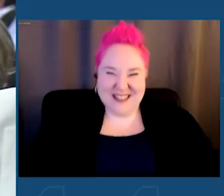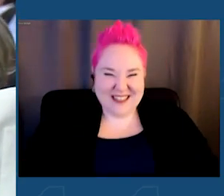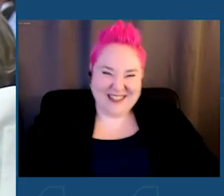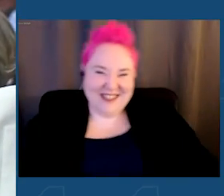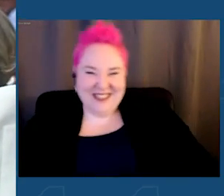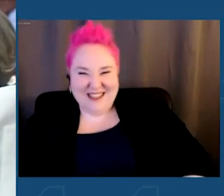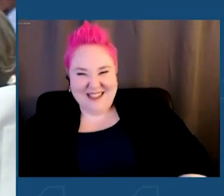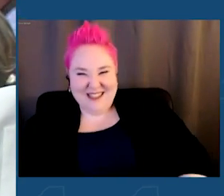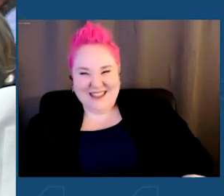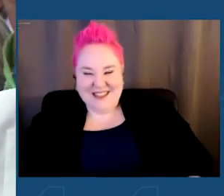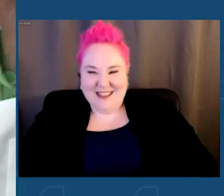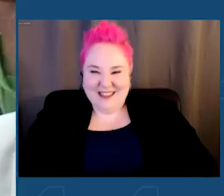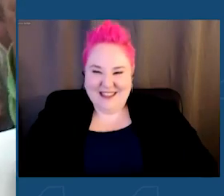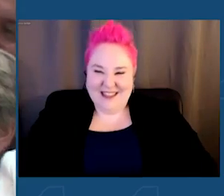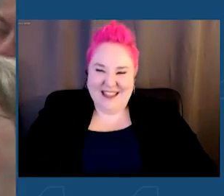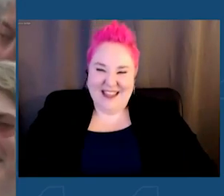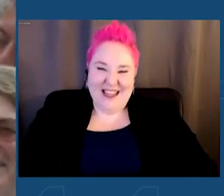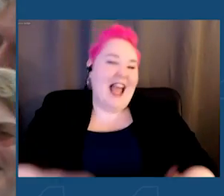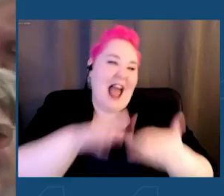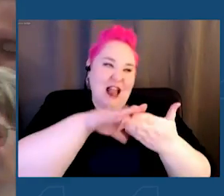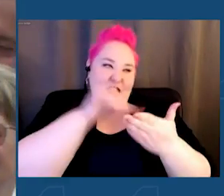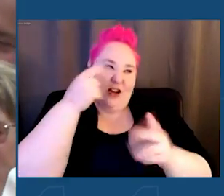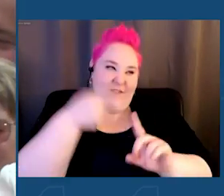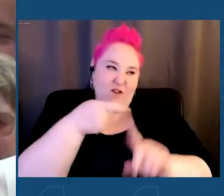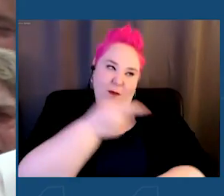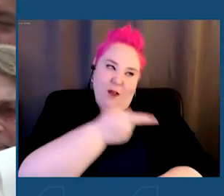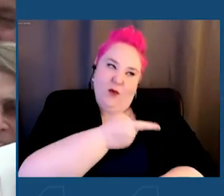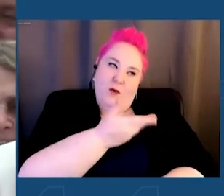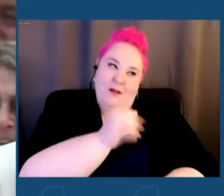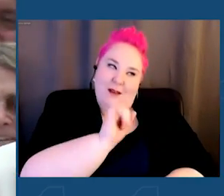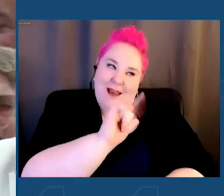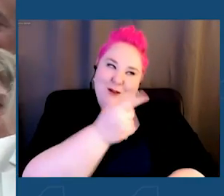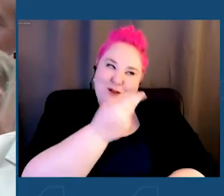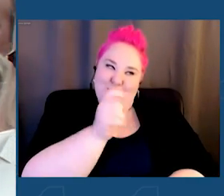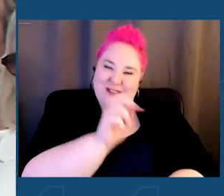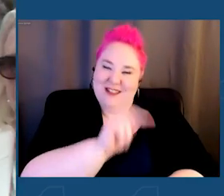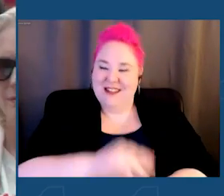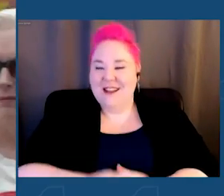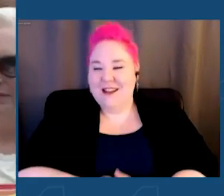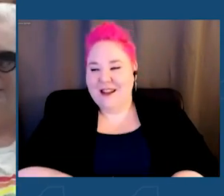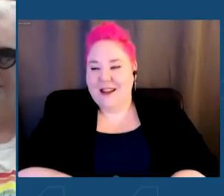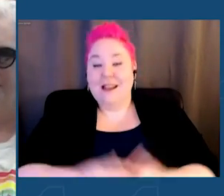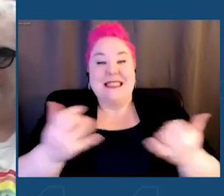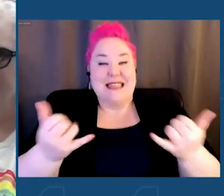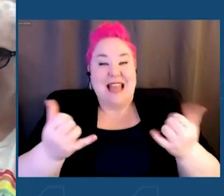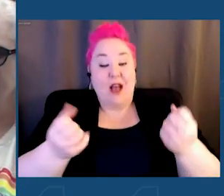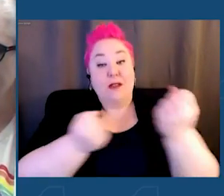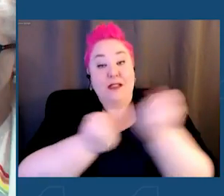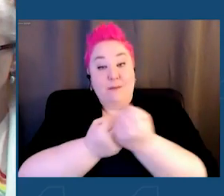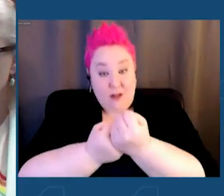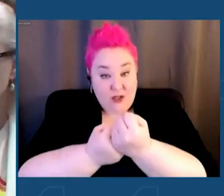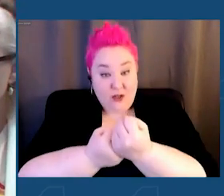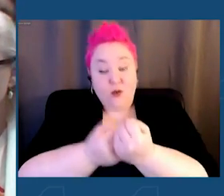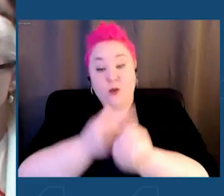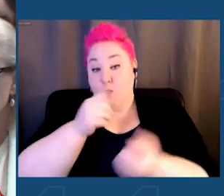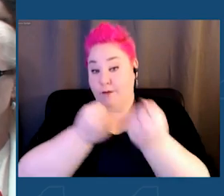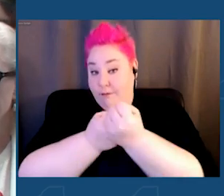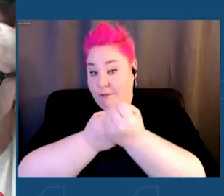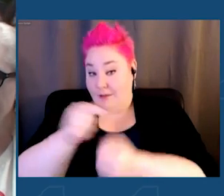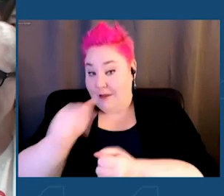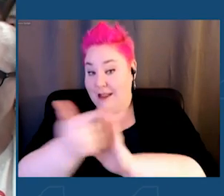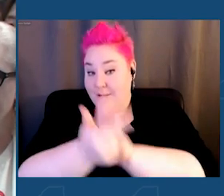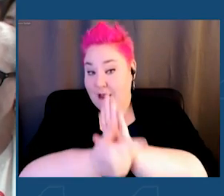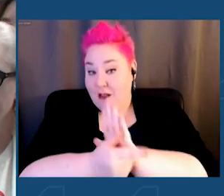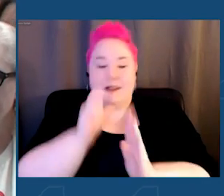I learned that from you. I want to acknowledge the sponsors of these bills, first of all, because it doesn't happen